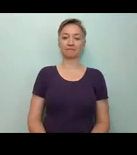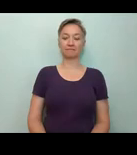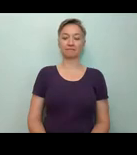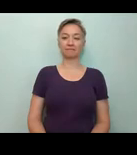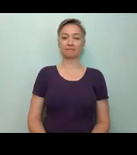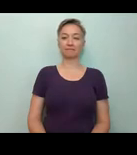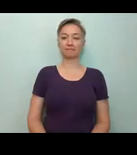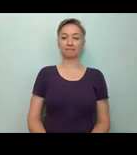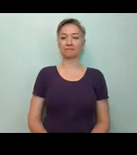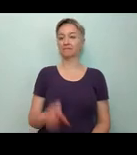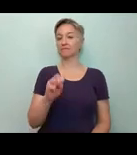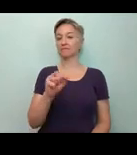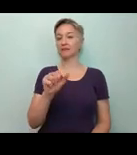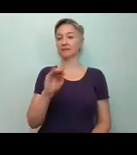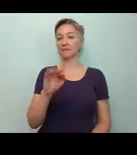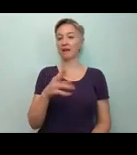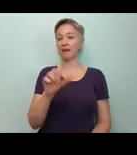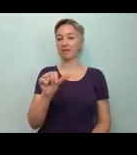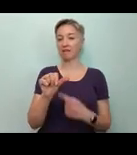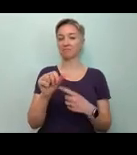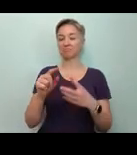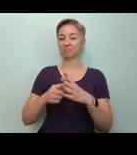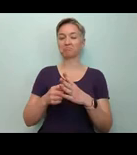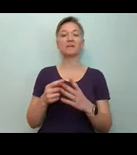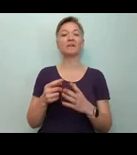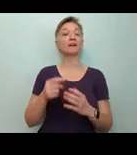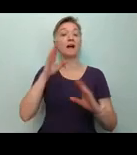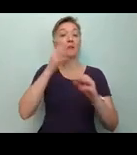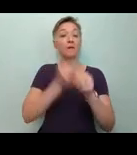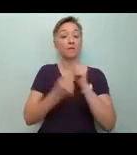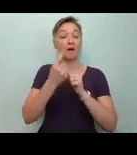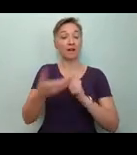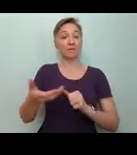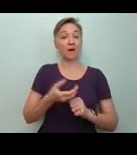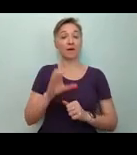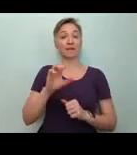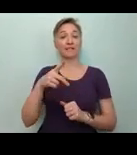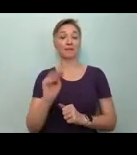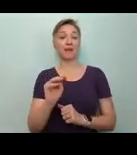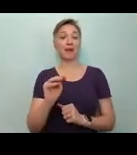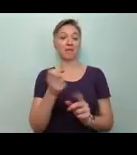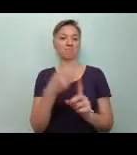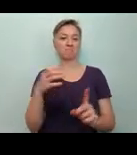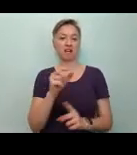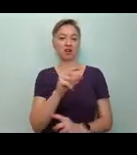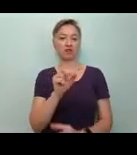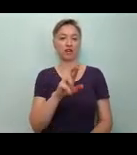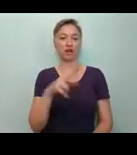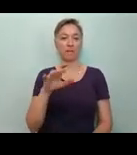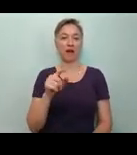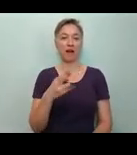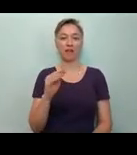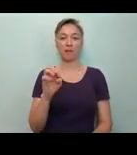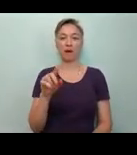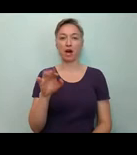Hello, everybody, and welcome to the CPM Career Path Modernization Project Employee Forum. Before I turn